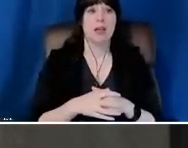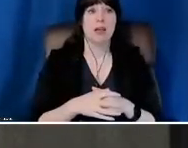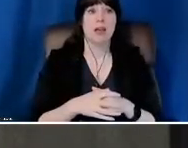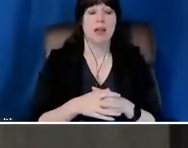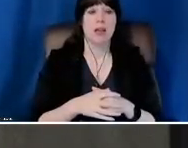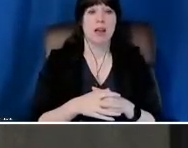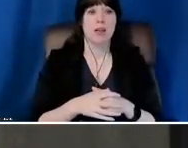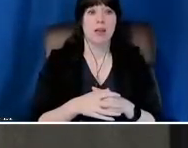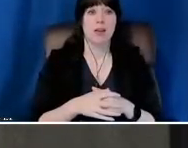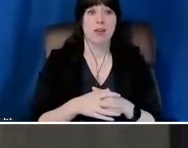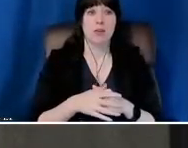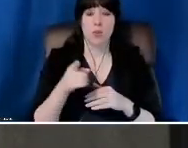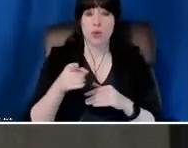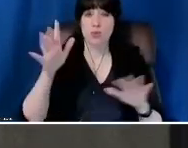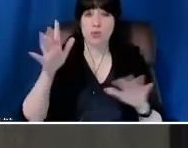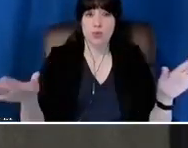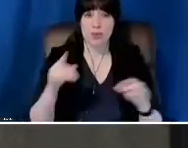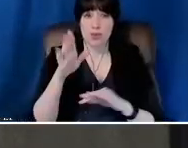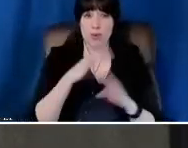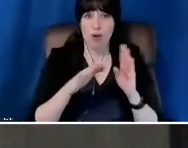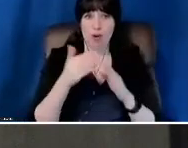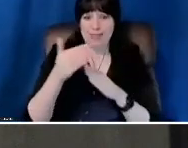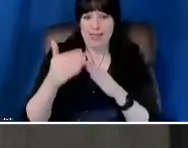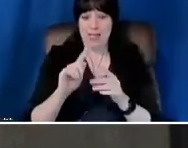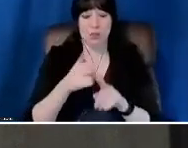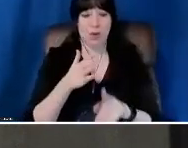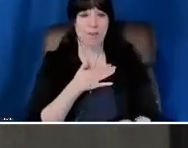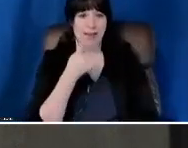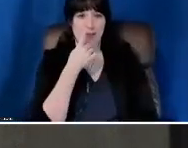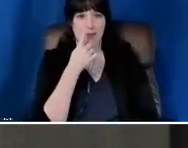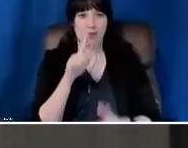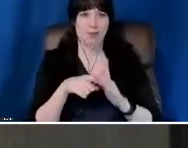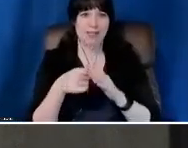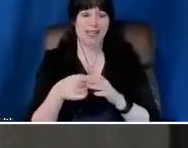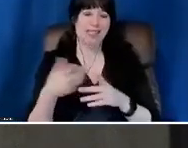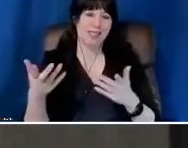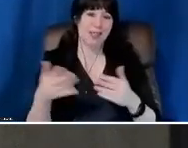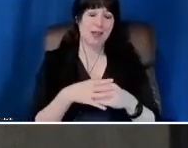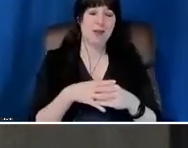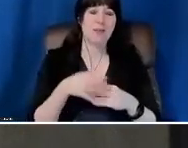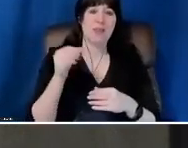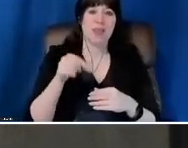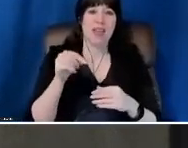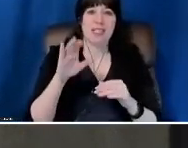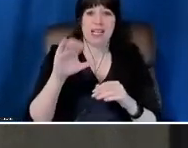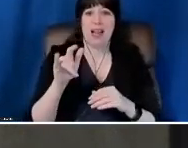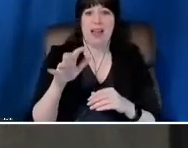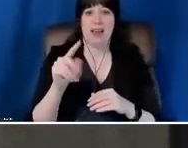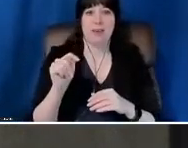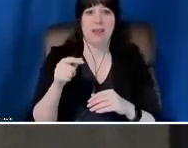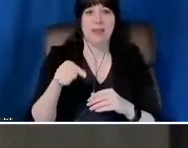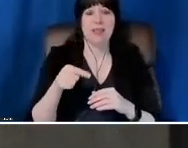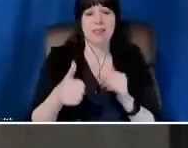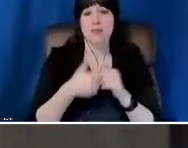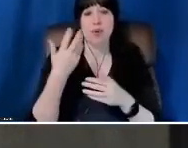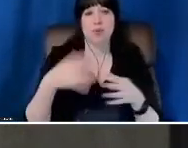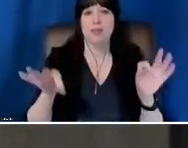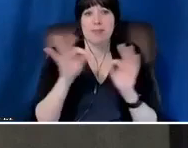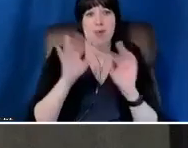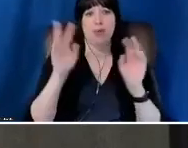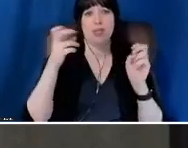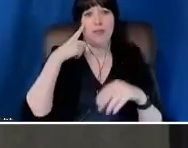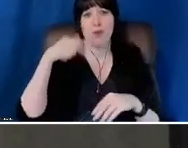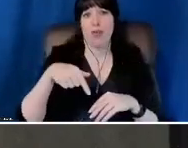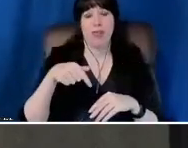nose begins. And this is the climate. This is the most important issue for this century.